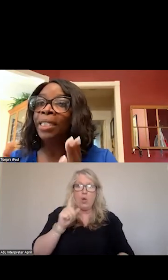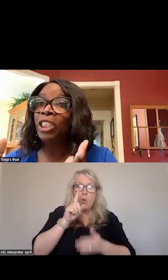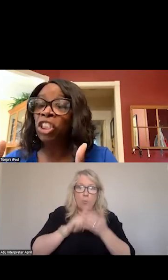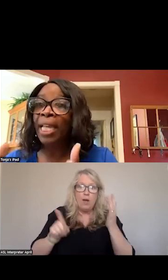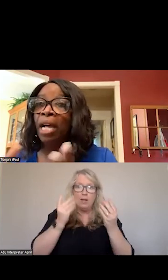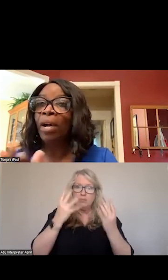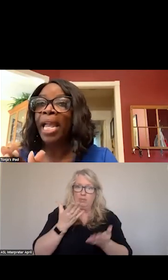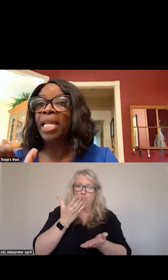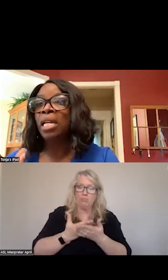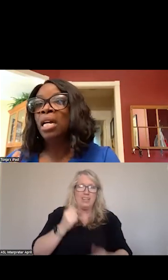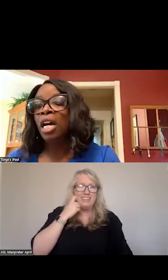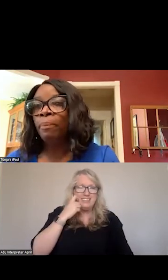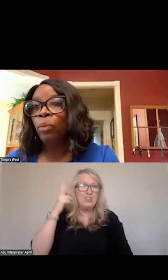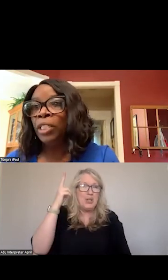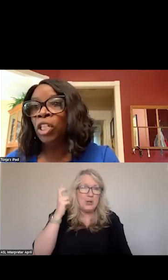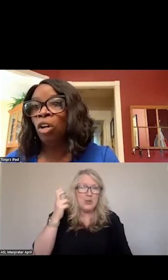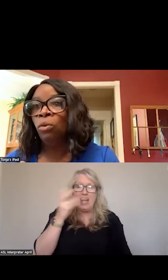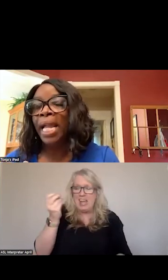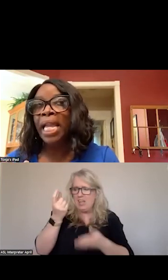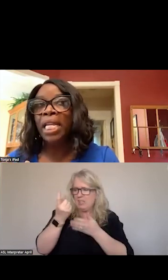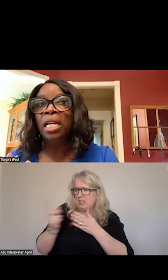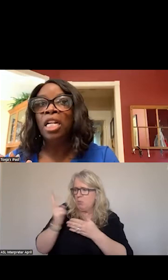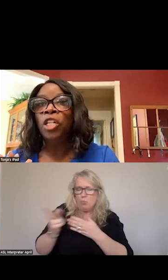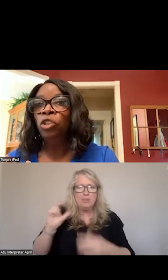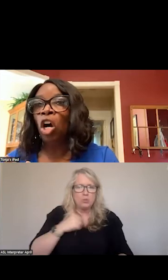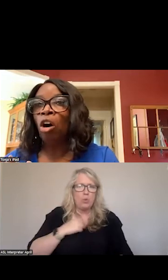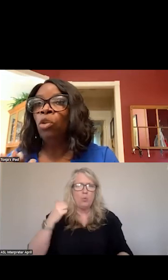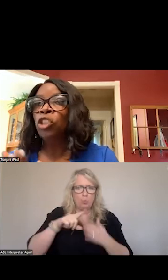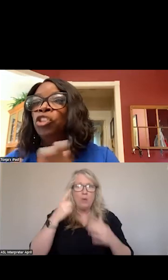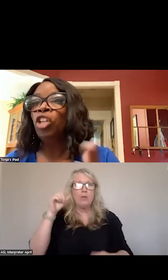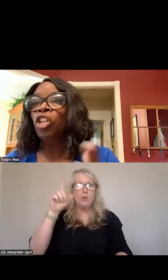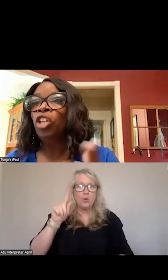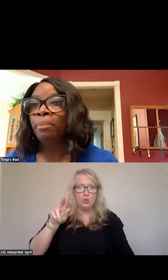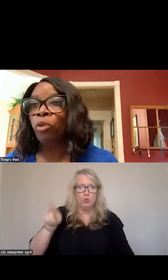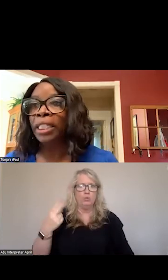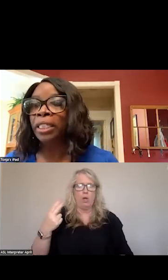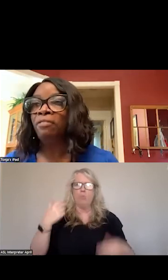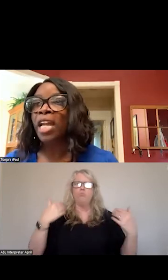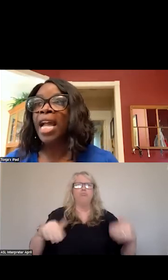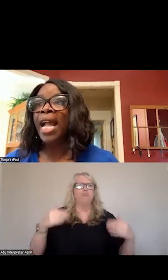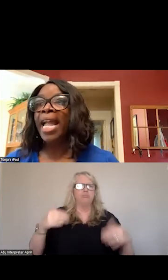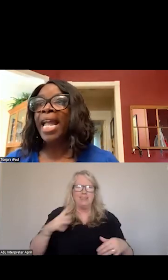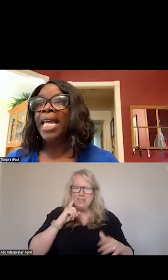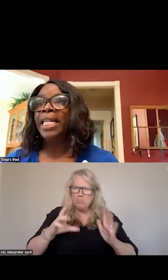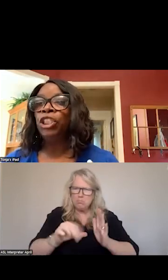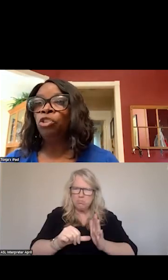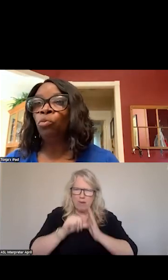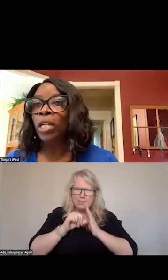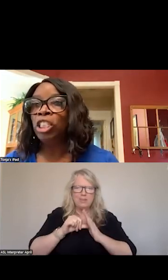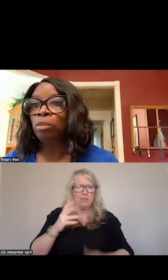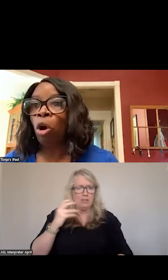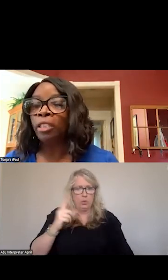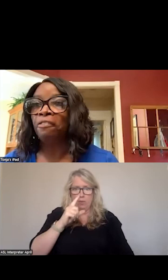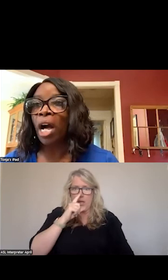and just now and a couple of weeks ago in Utah was so impressive. And it just